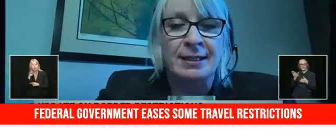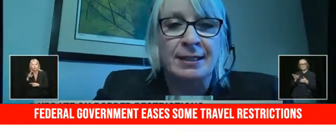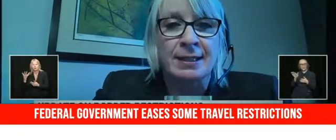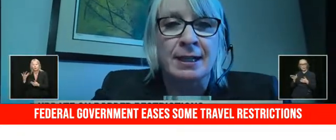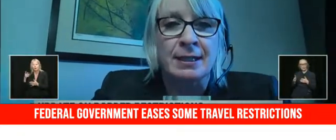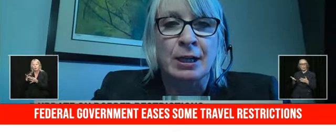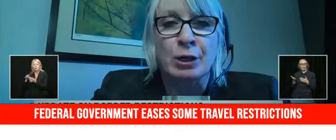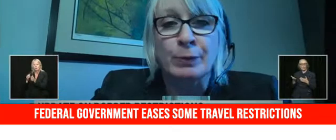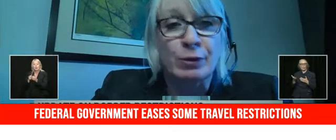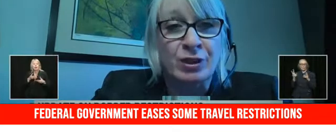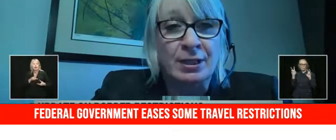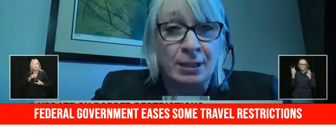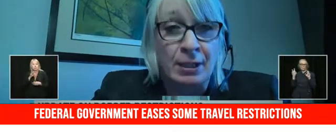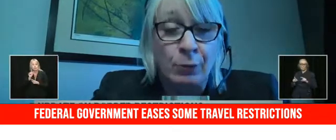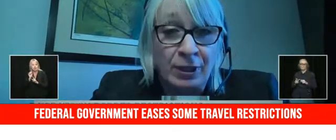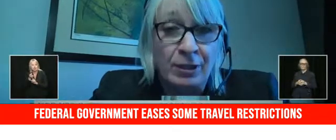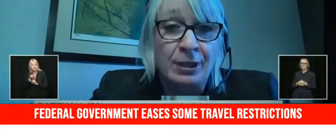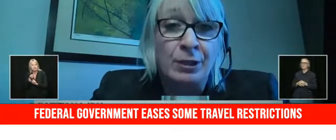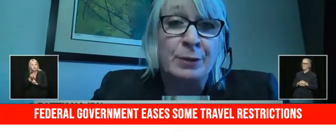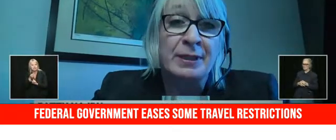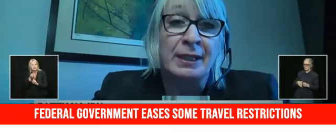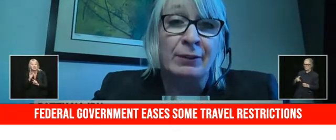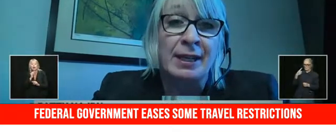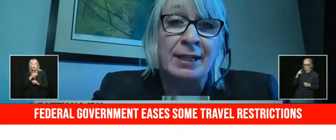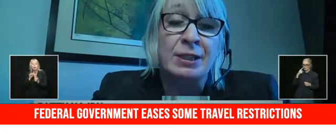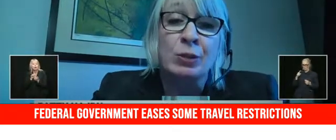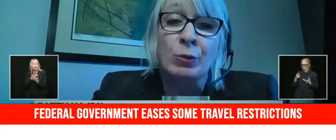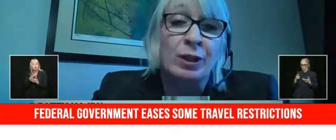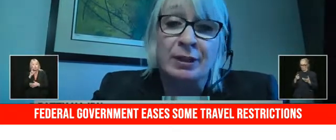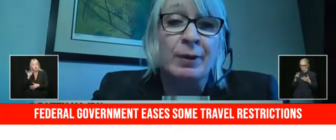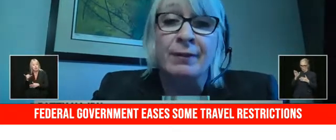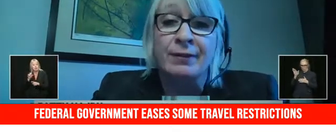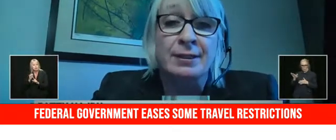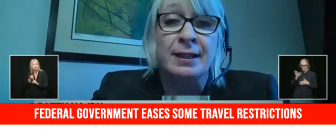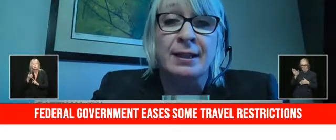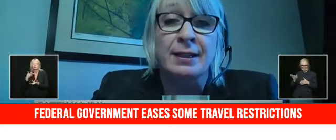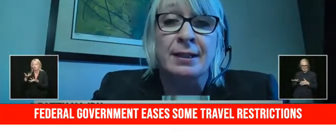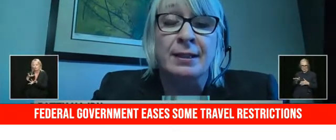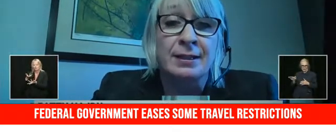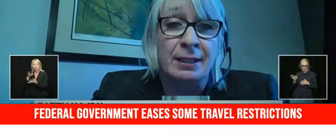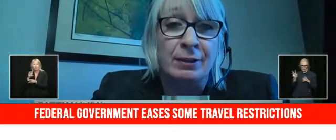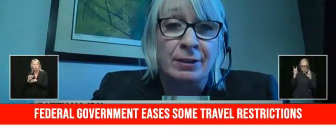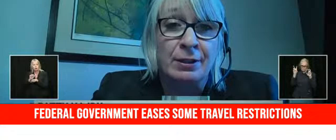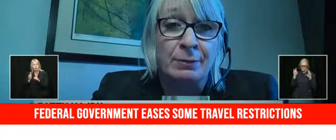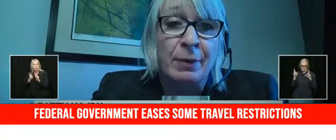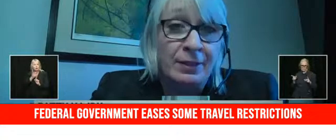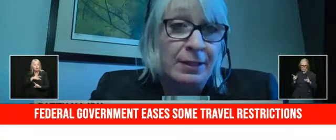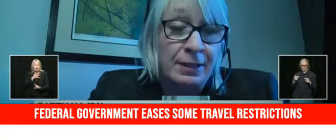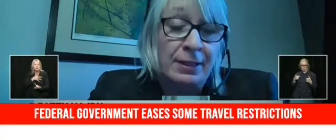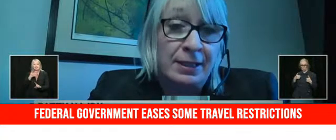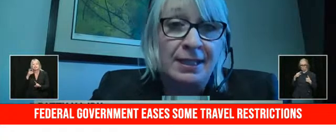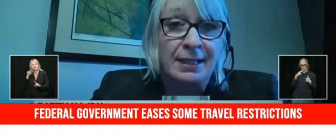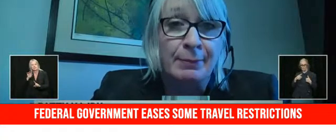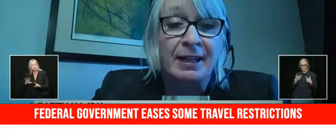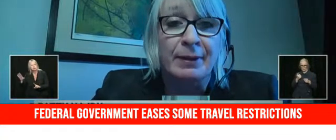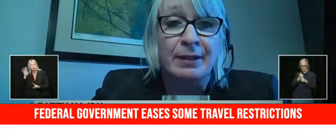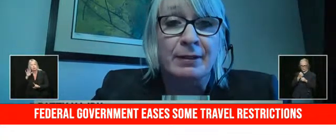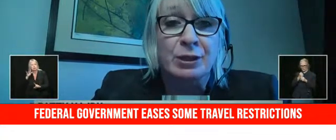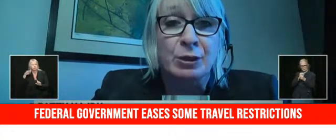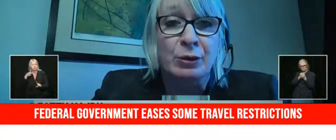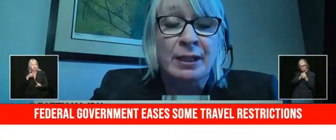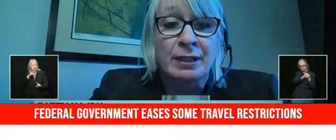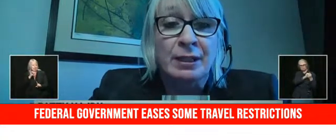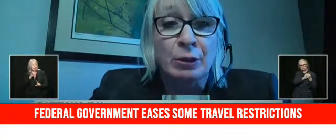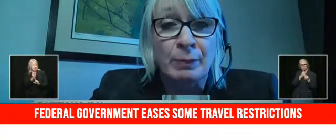compassionate cases, our approach is in those particular cases to work with the province, province, in this case, Quebec,